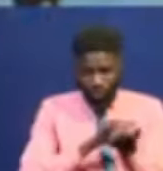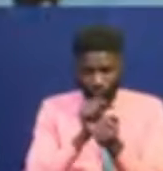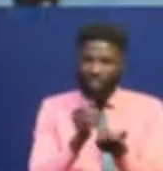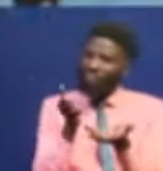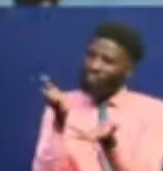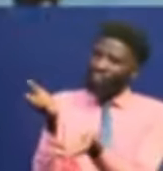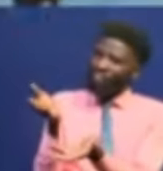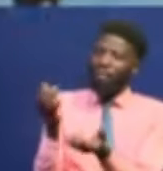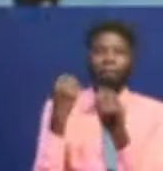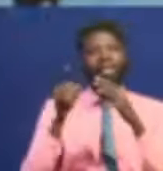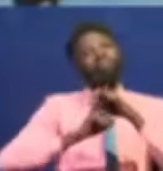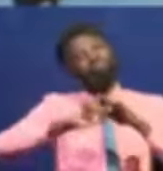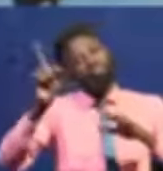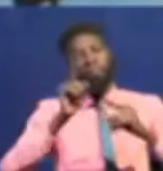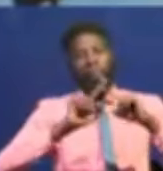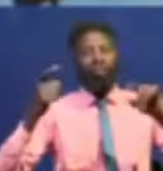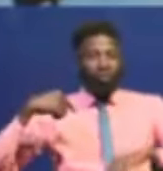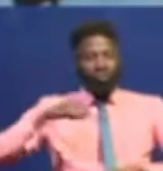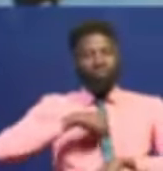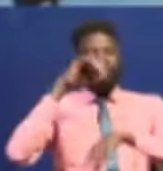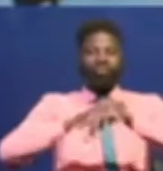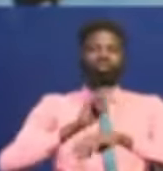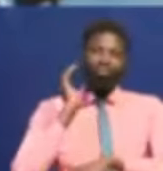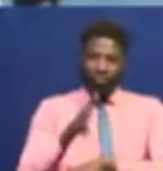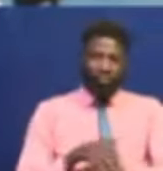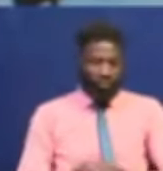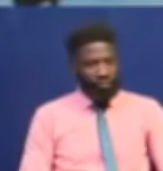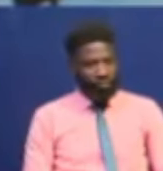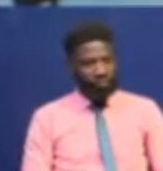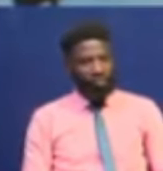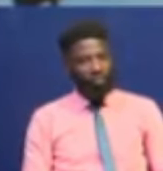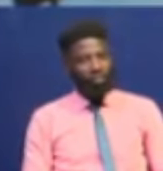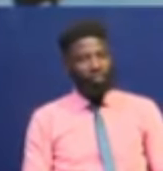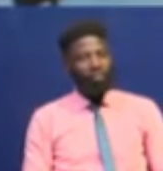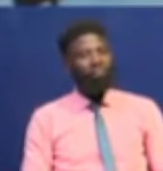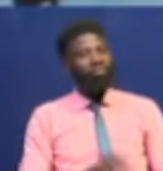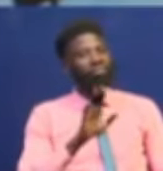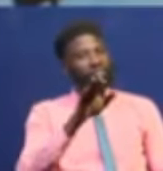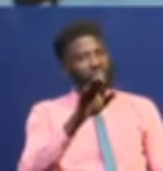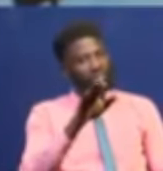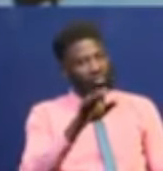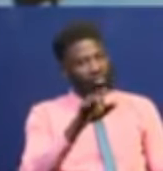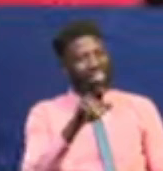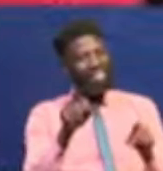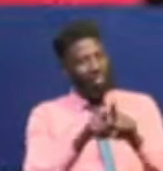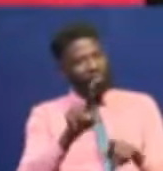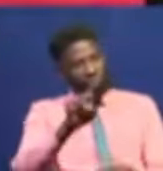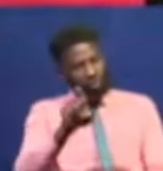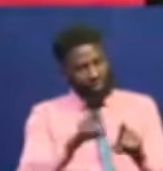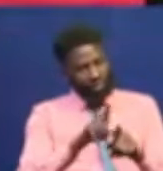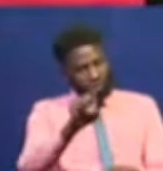of them are on the run, but we will catch them. Similarly, Your Excellency. Are the funders similarly, Your Excellency. In similarly.